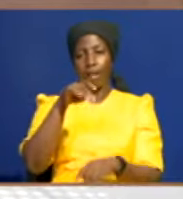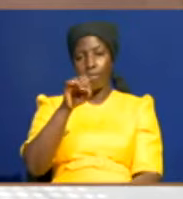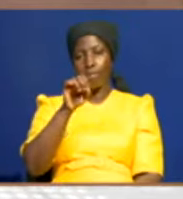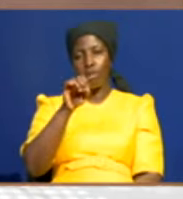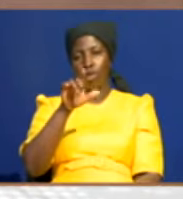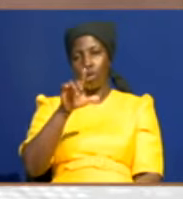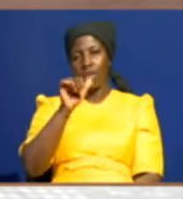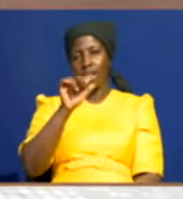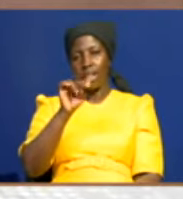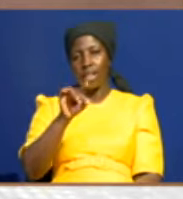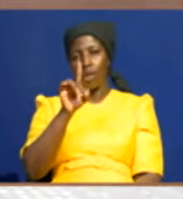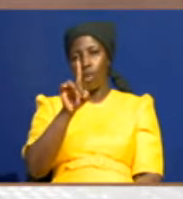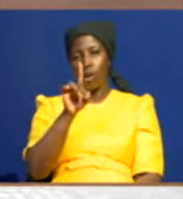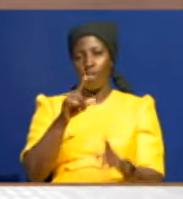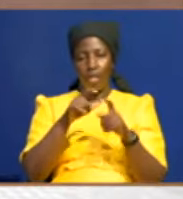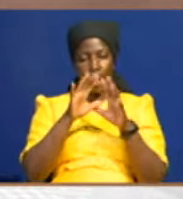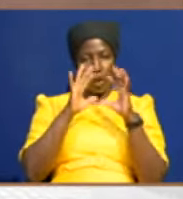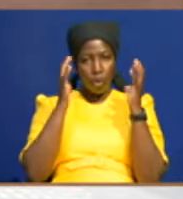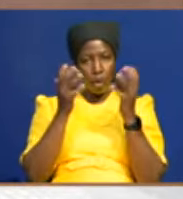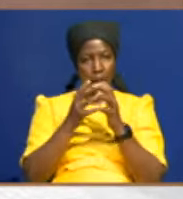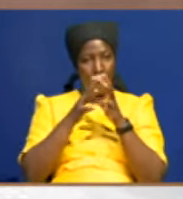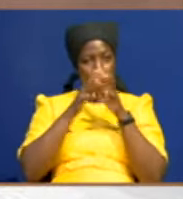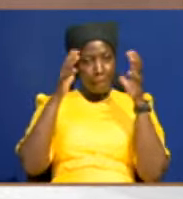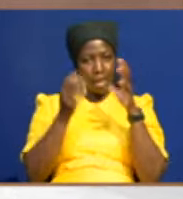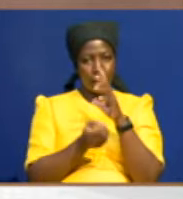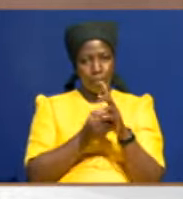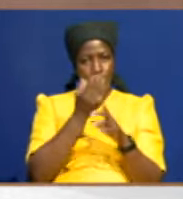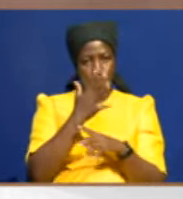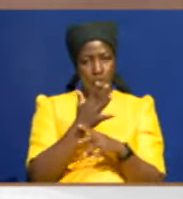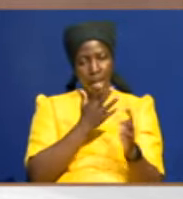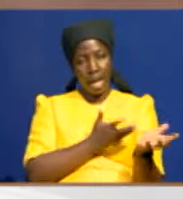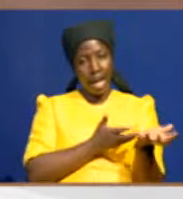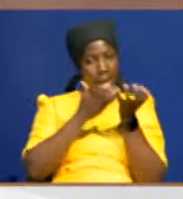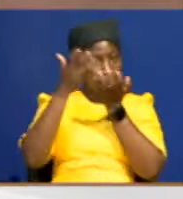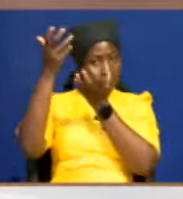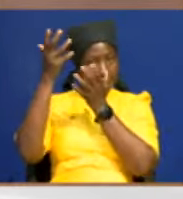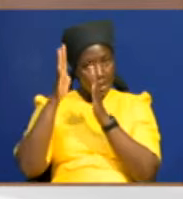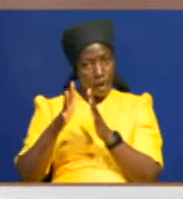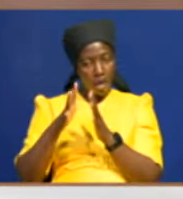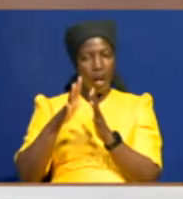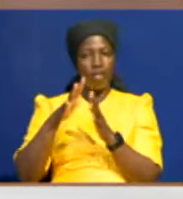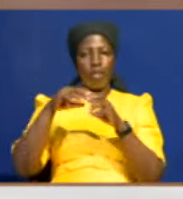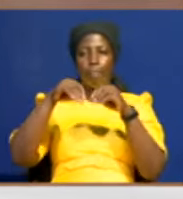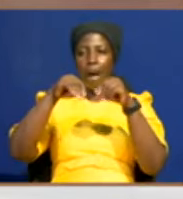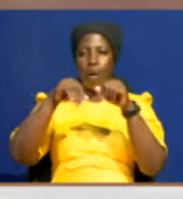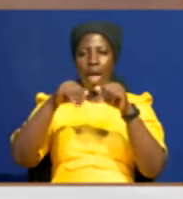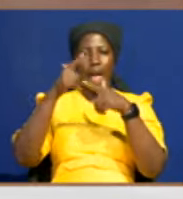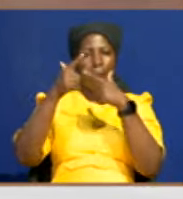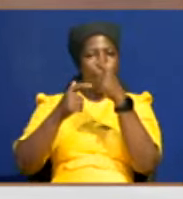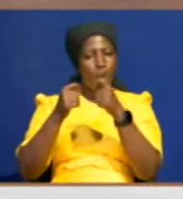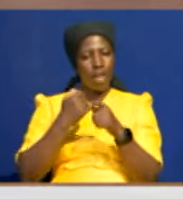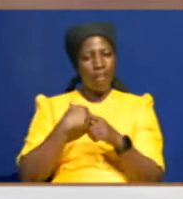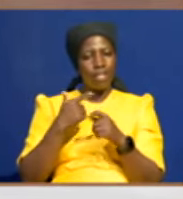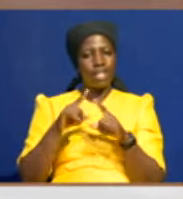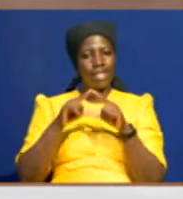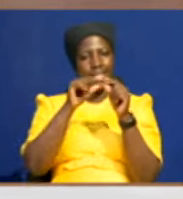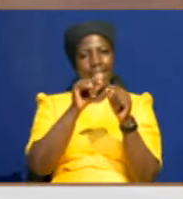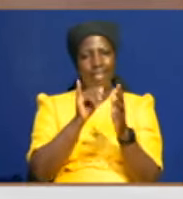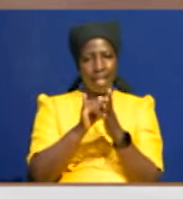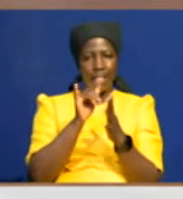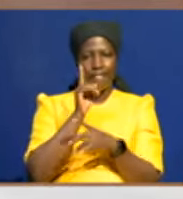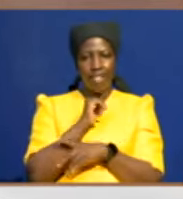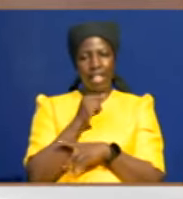world's biggest producers and exporters of, among others, powder milk. So having said that, we